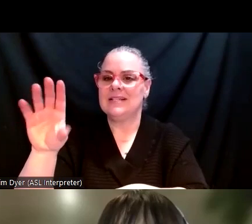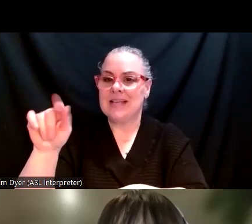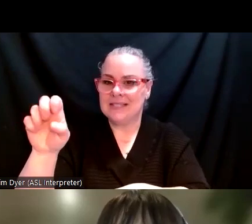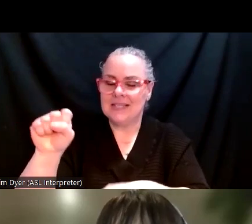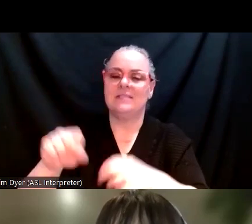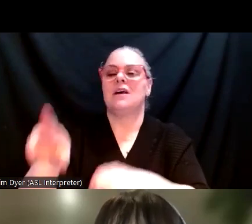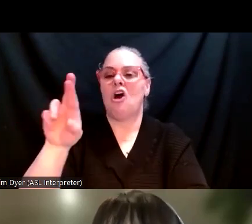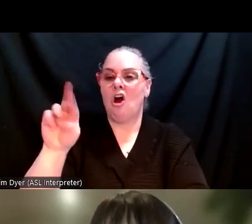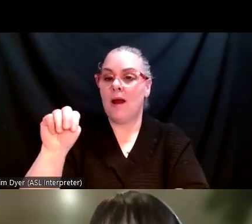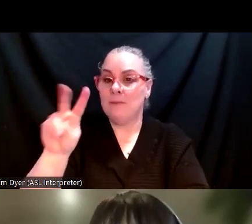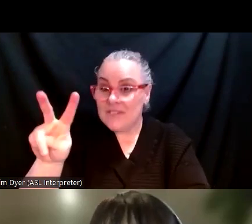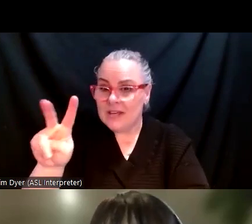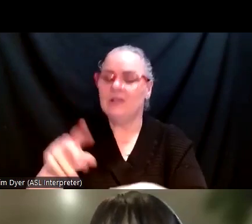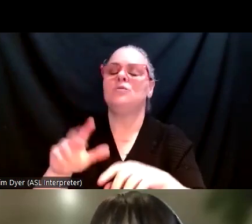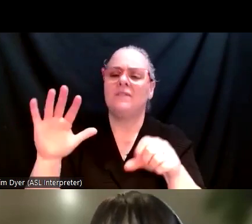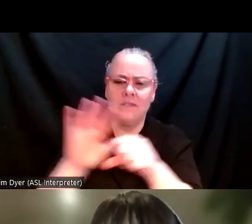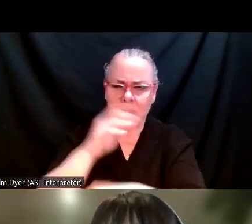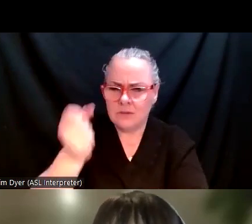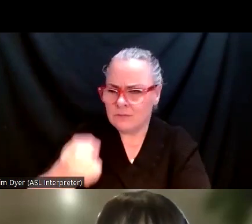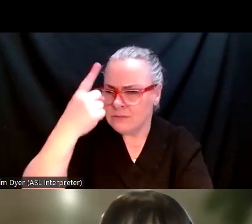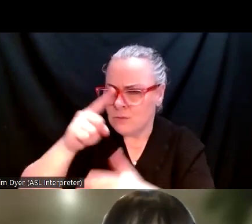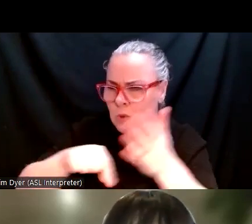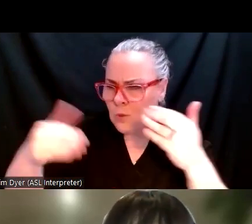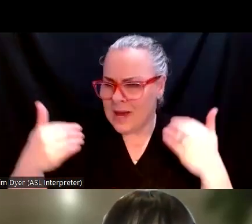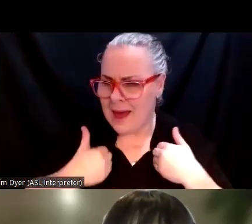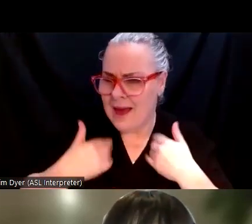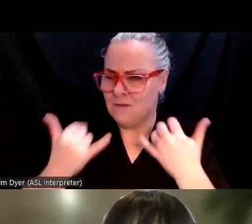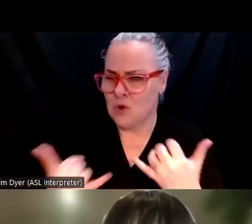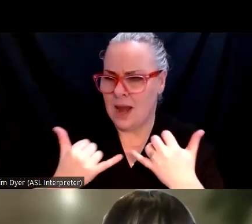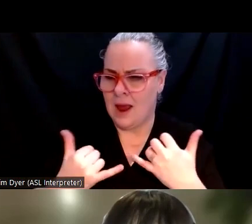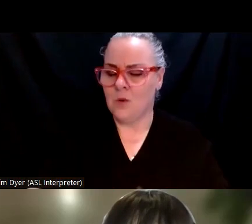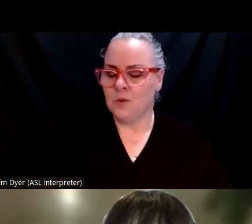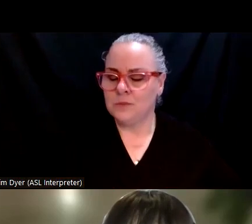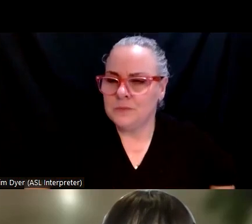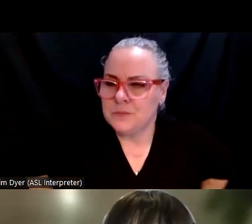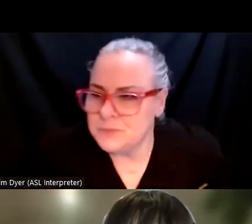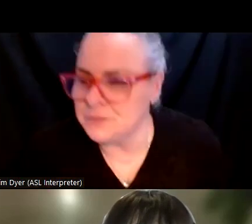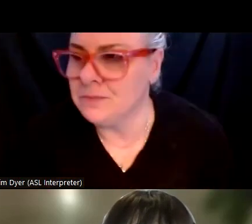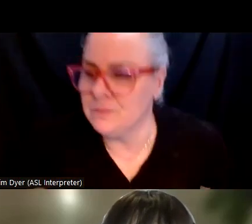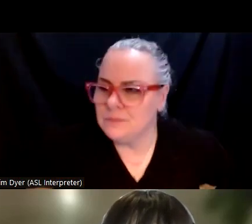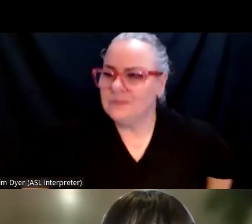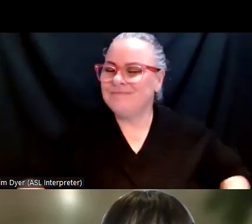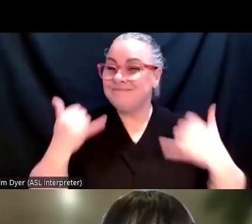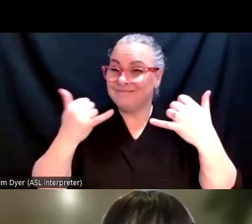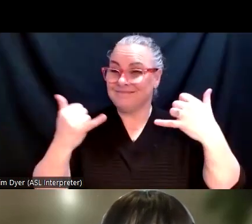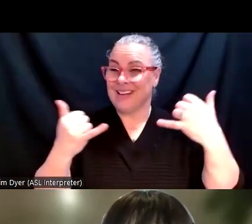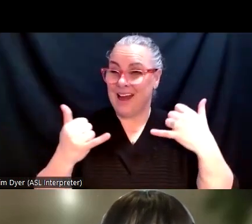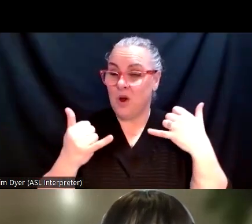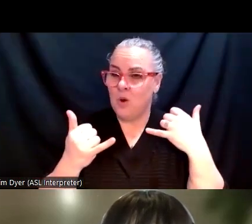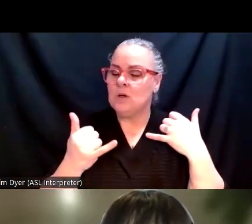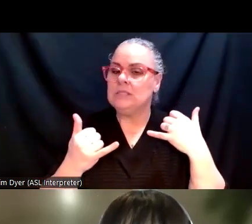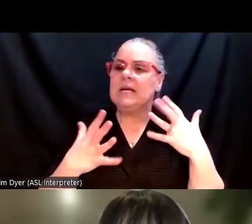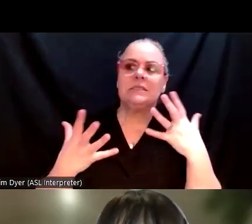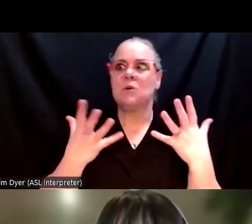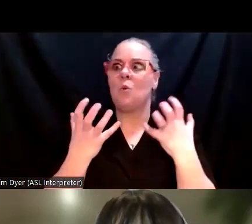vehicles, to understand what we have. It's tempting to focus